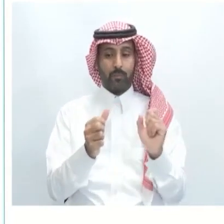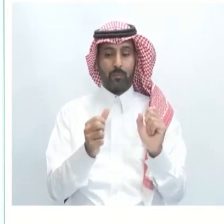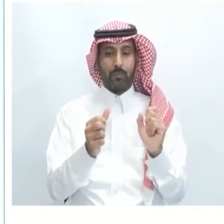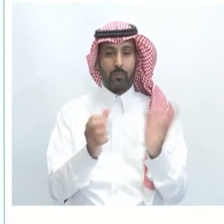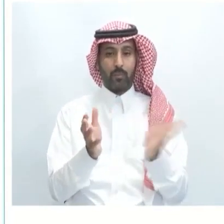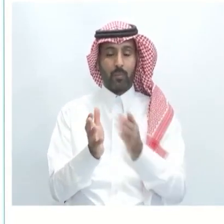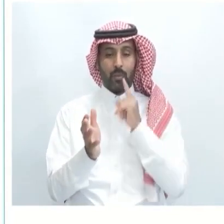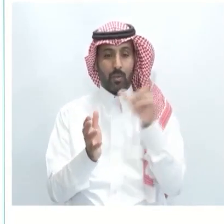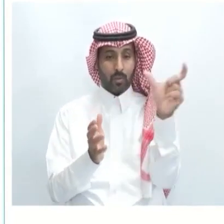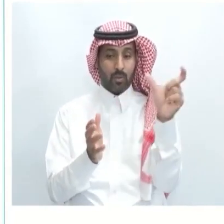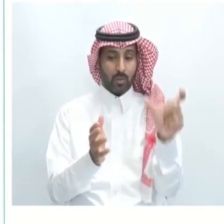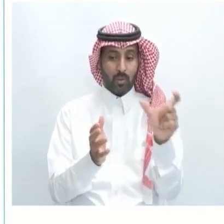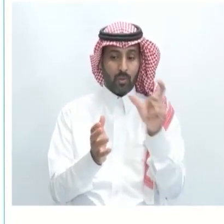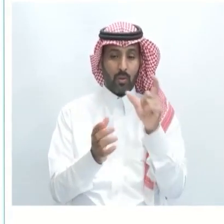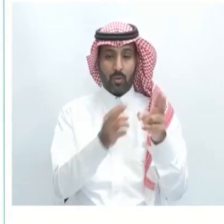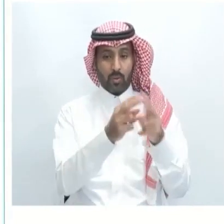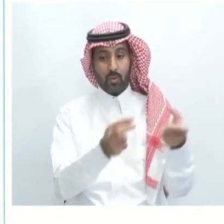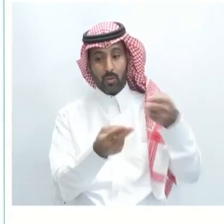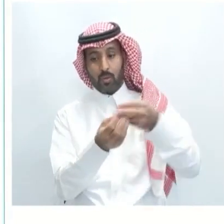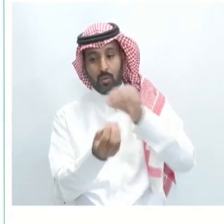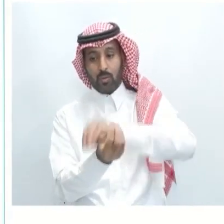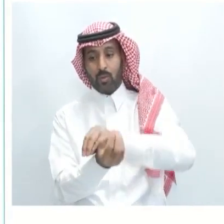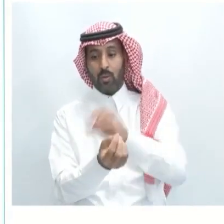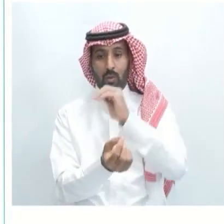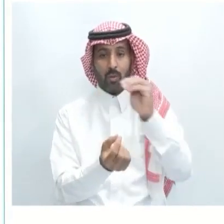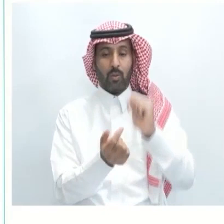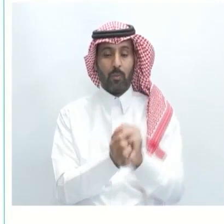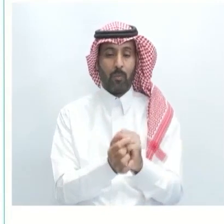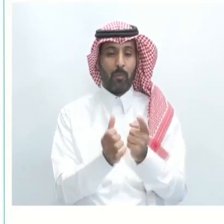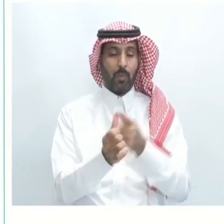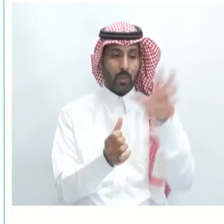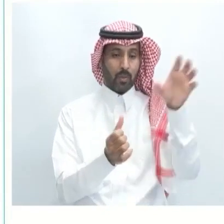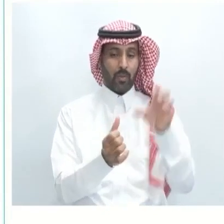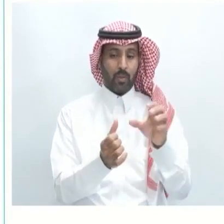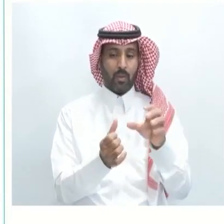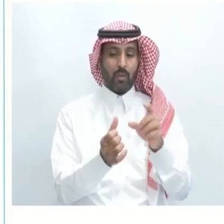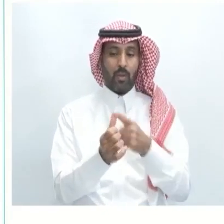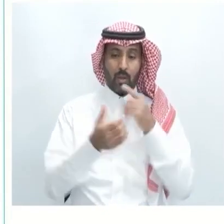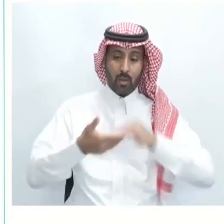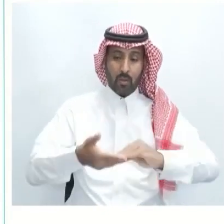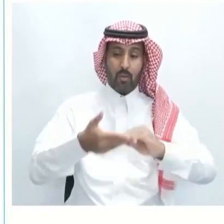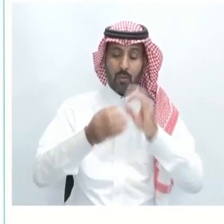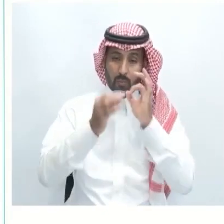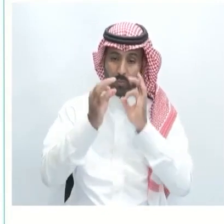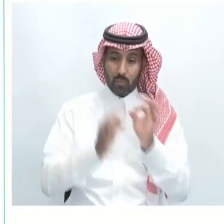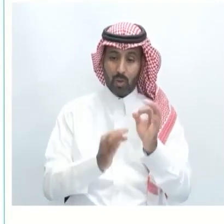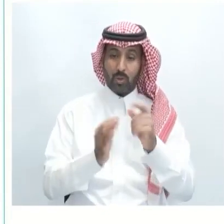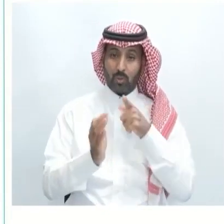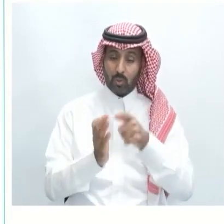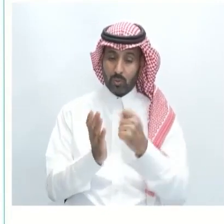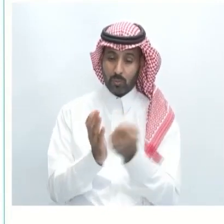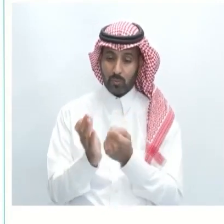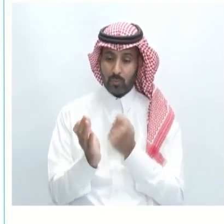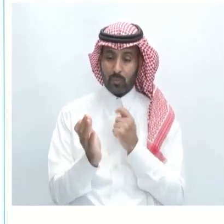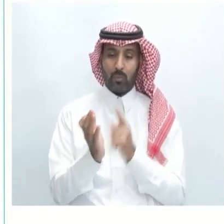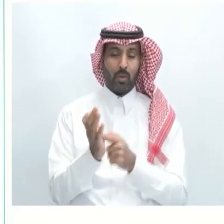reading about transition words, words between sentences here. Transition words help organize your writing. So